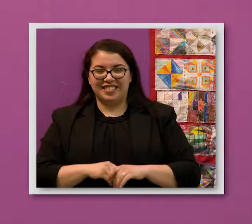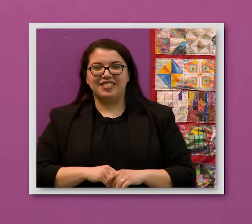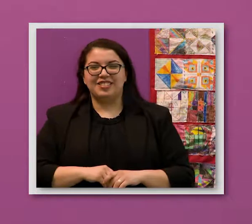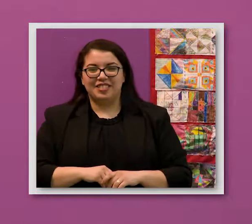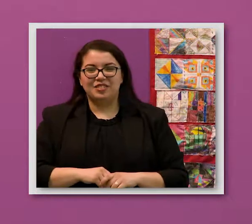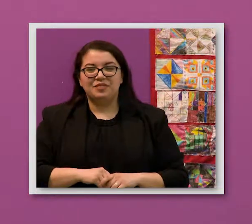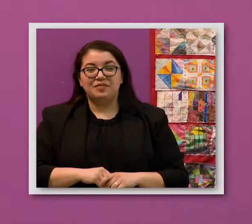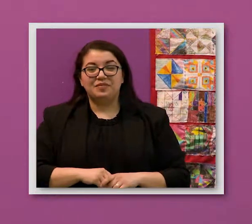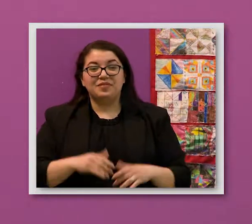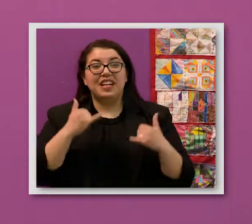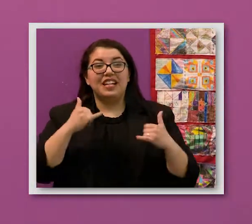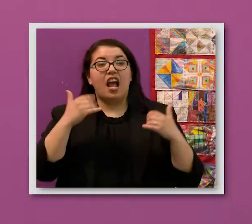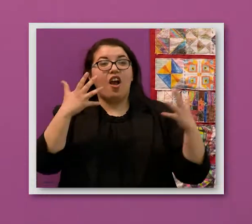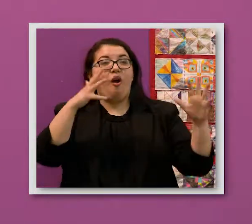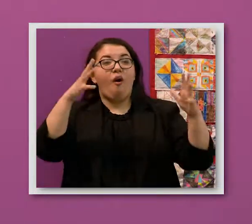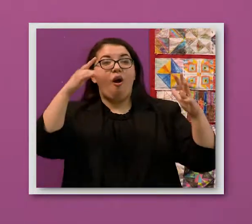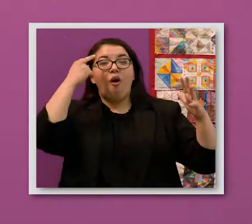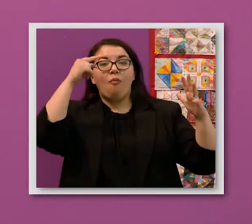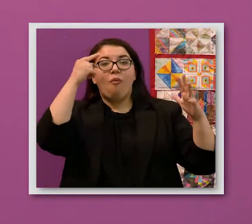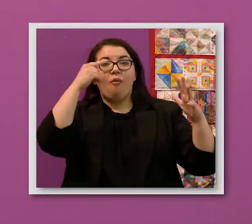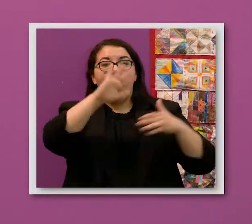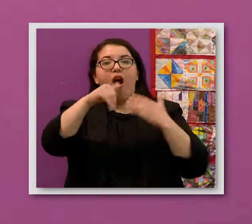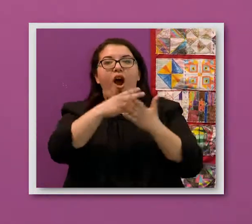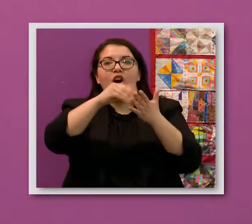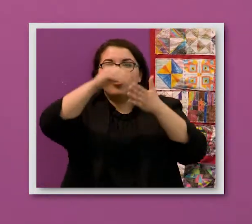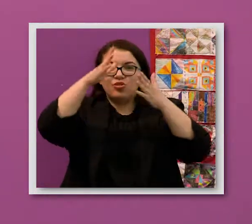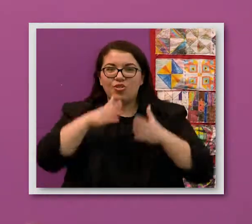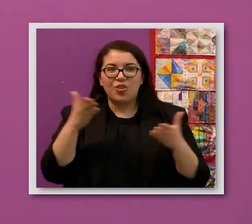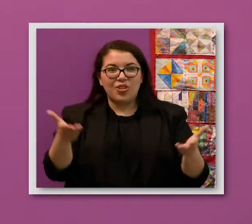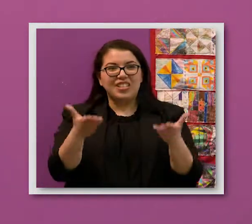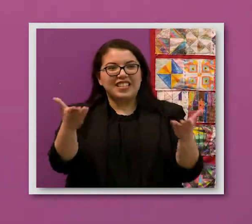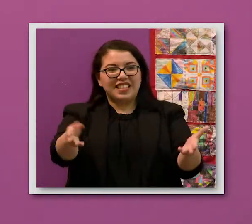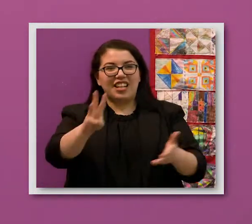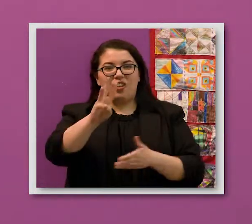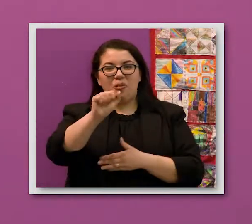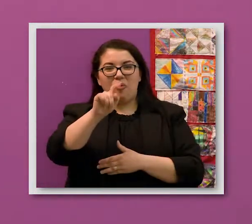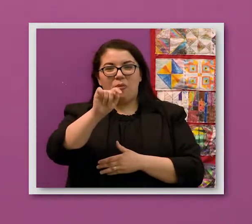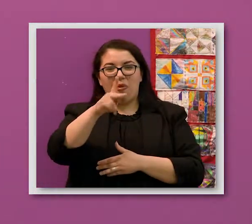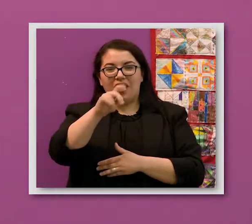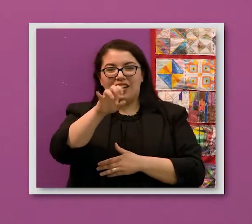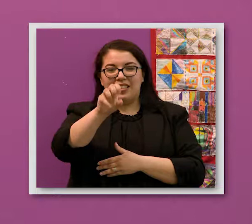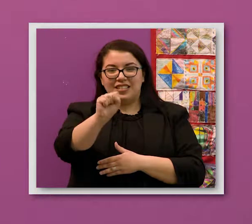Let's give a big round of applause for all of the students here at Watkins.